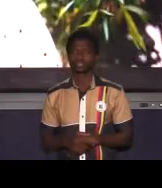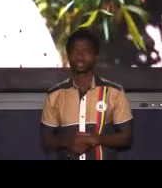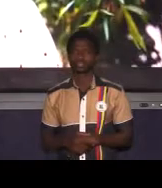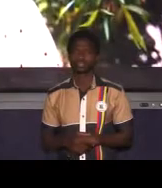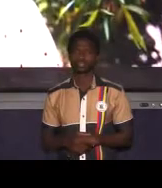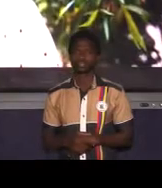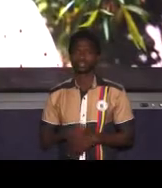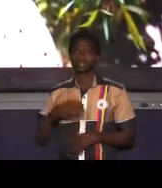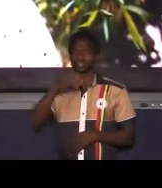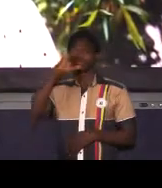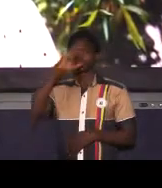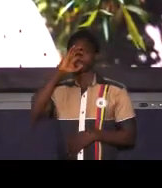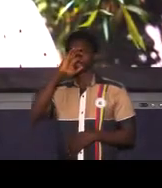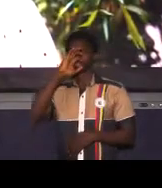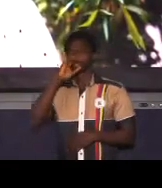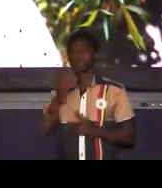is